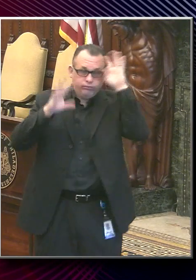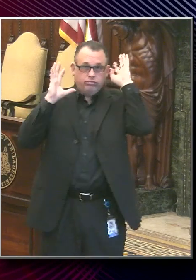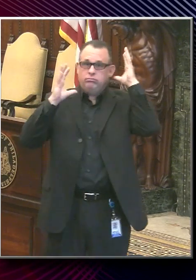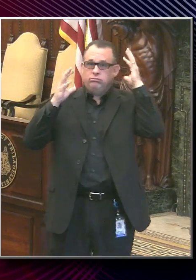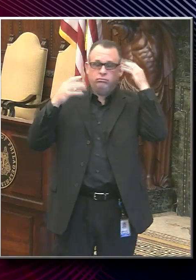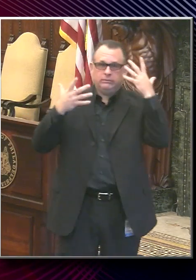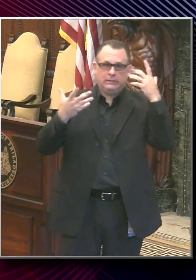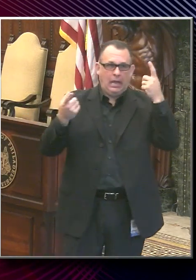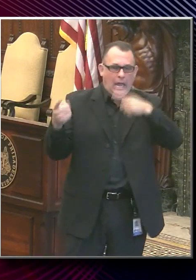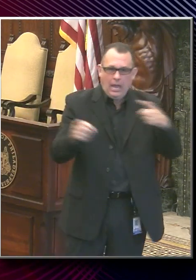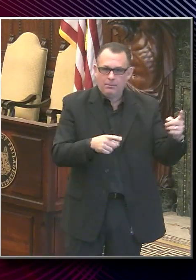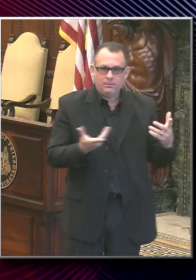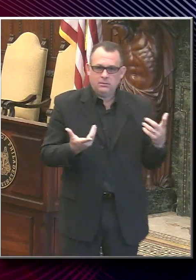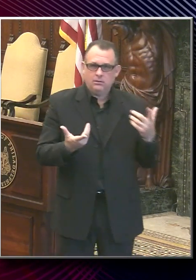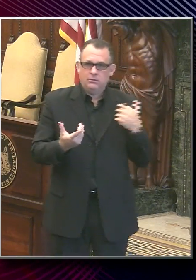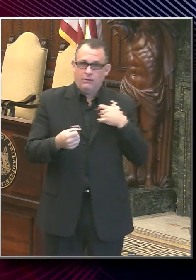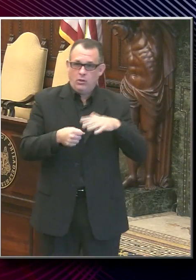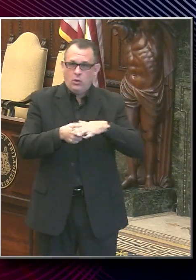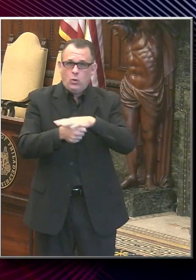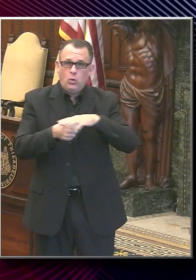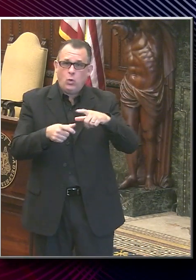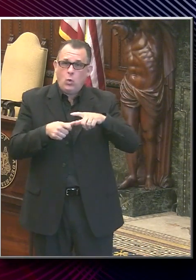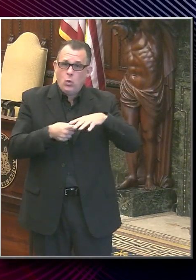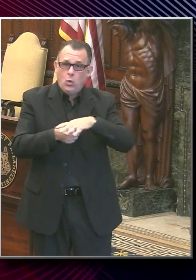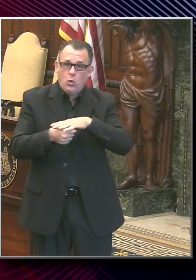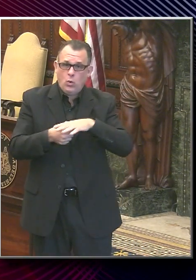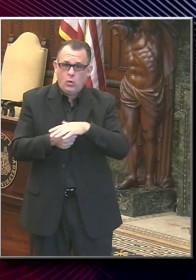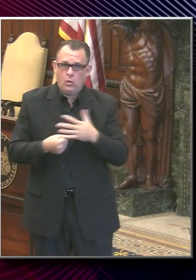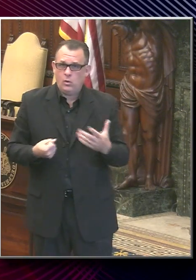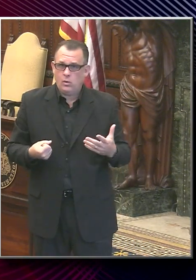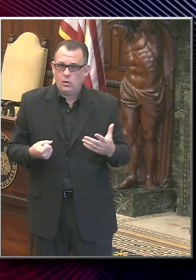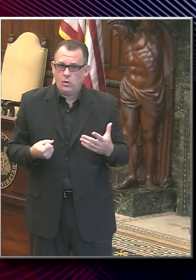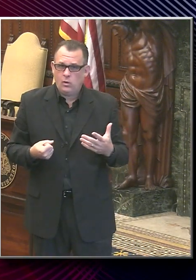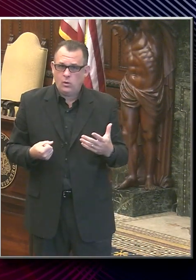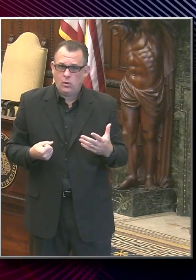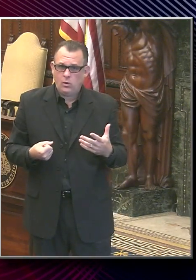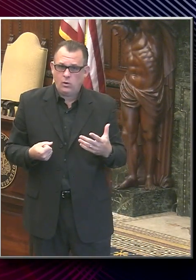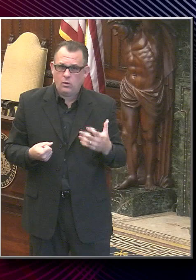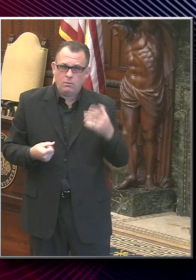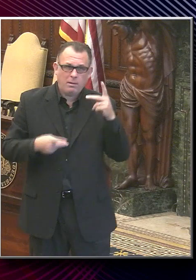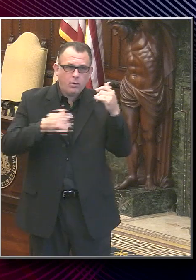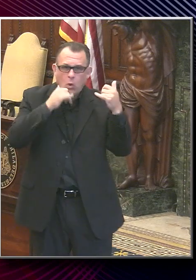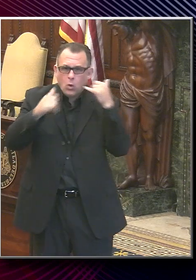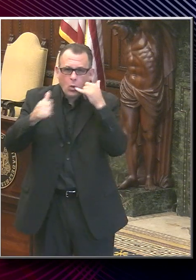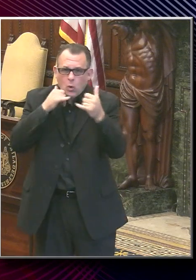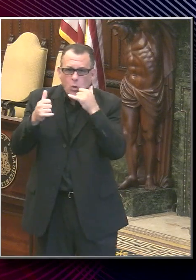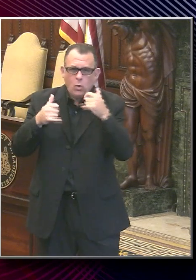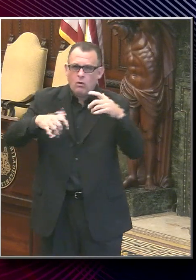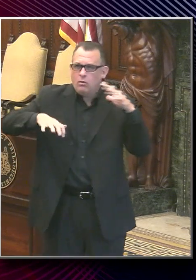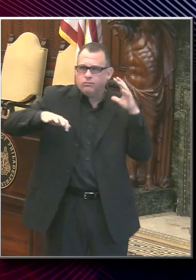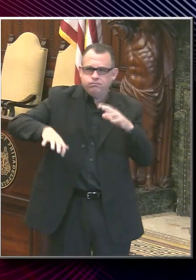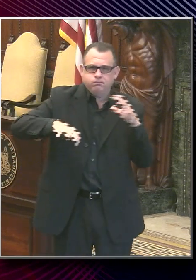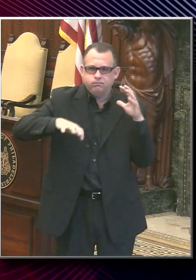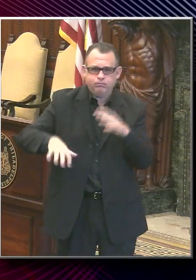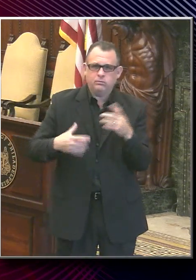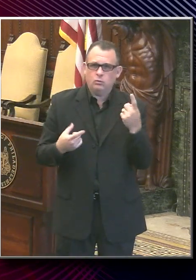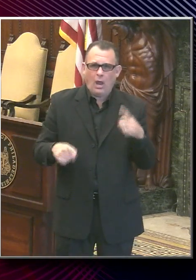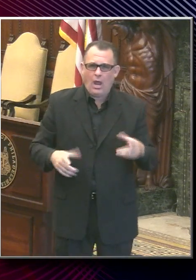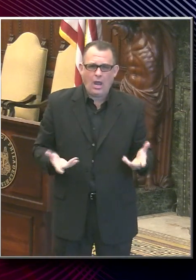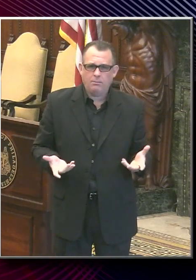here locally what we were dealing with in Philadelphia and what you guys were seeing, during the height of the storm and what you were dealing with.